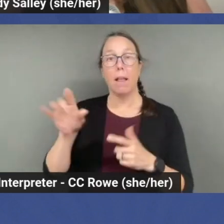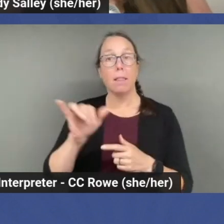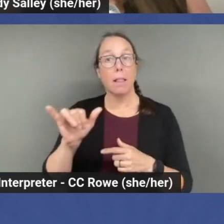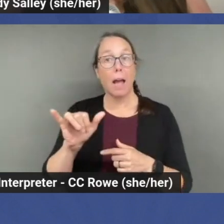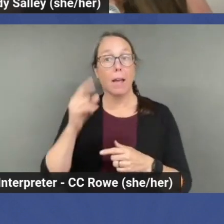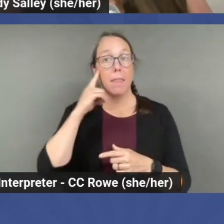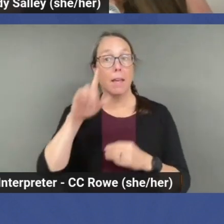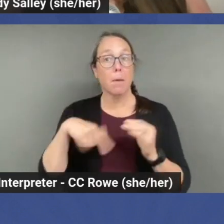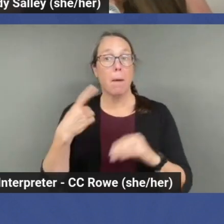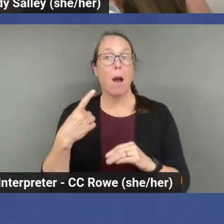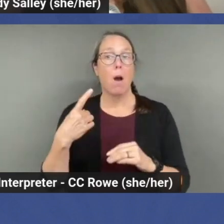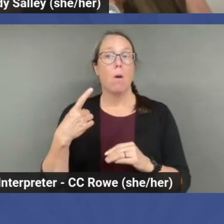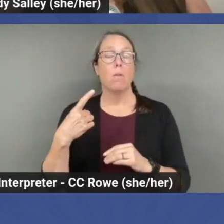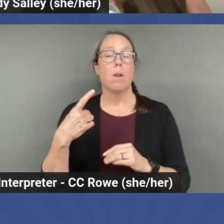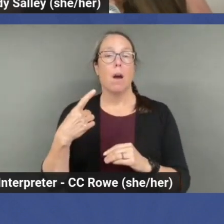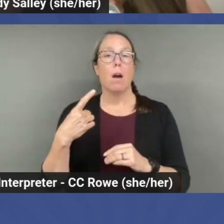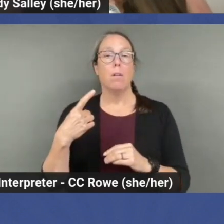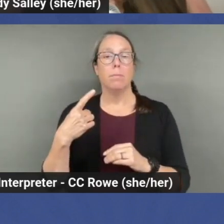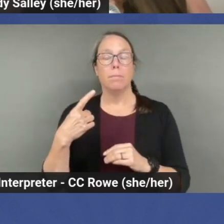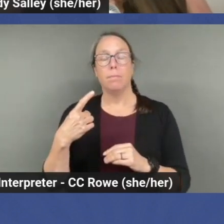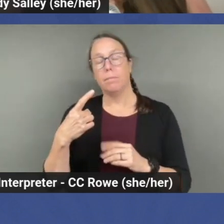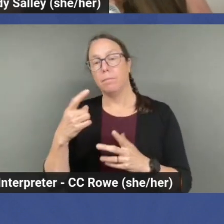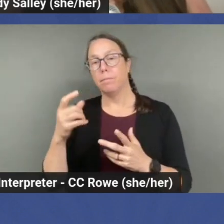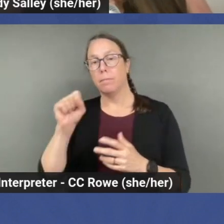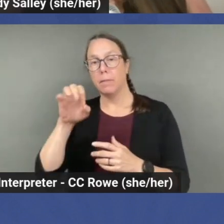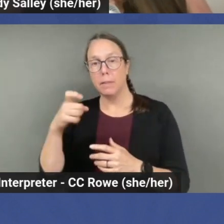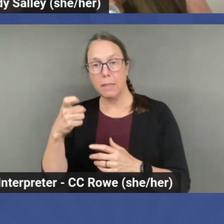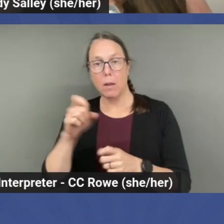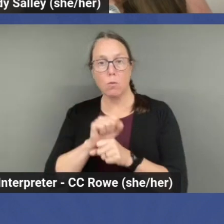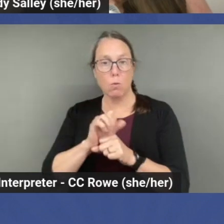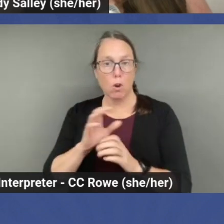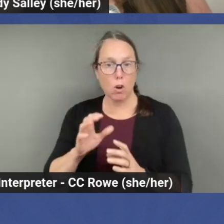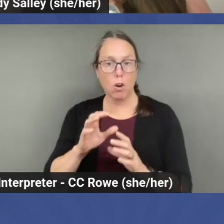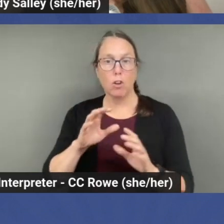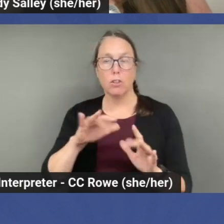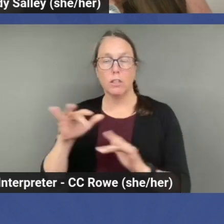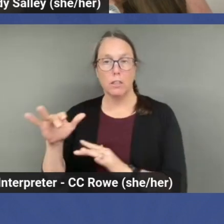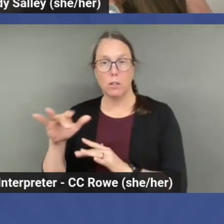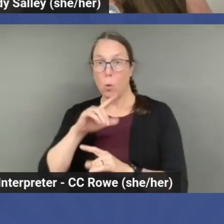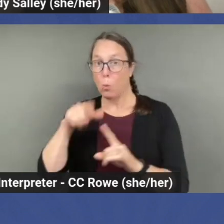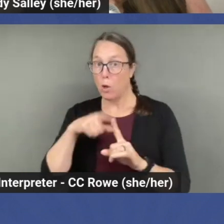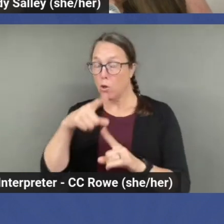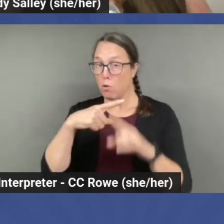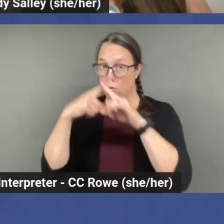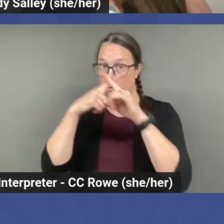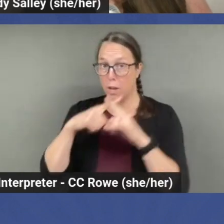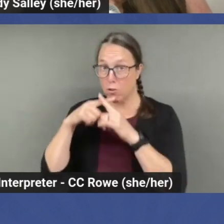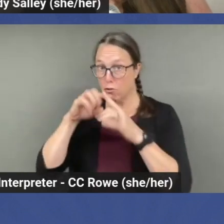particular were very loud about the fact that, you know, when you censor content